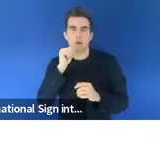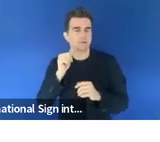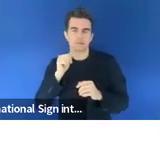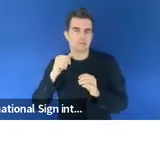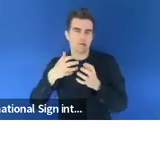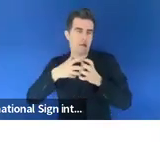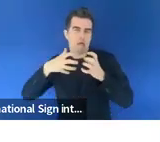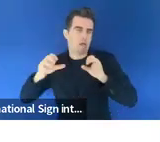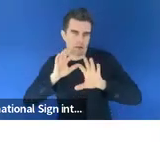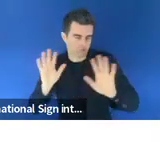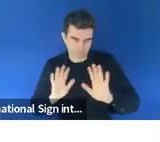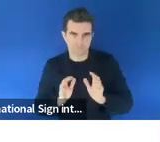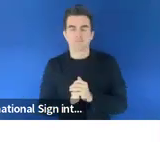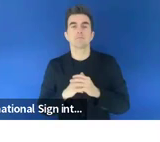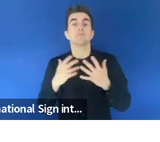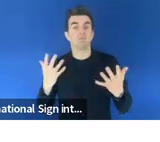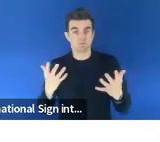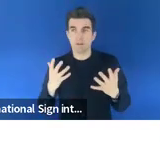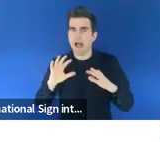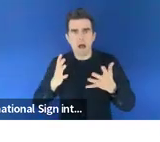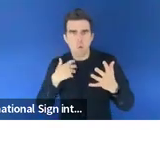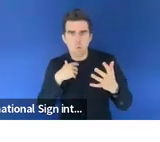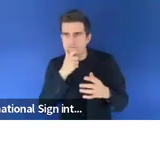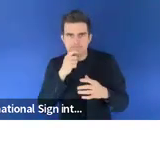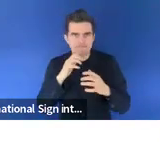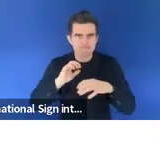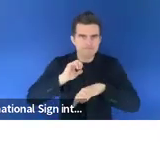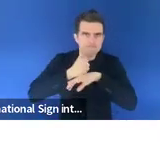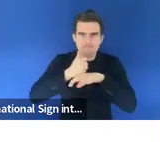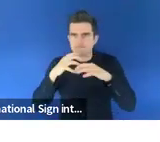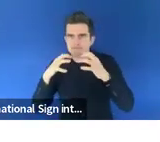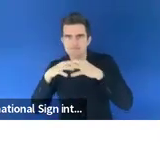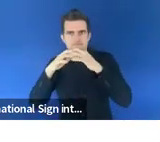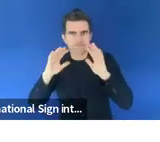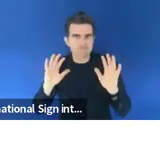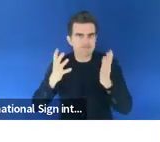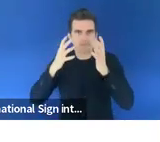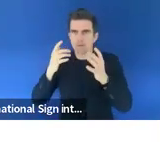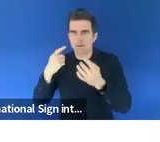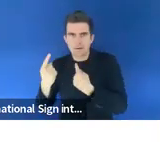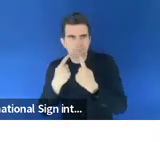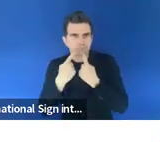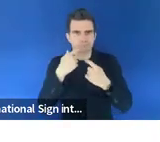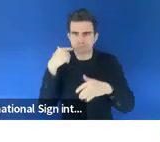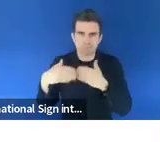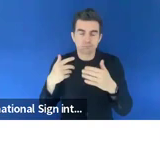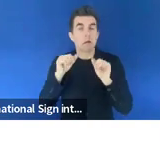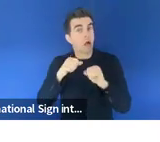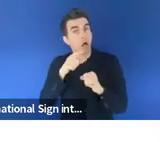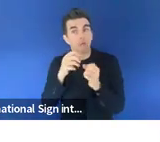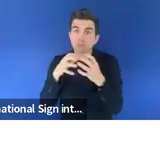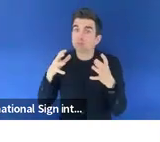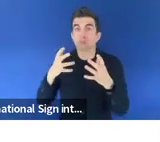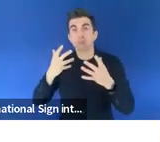with. Relationships are the fuel to your fire. So I want you to think critically about who you need